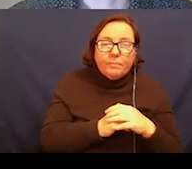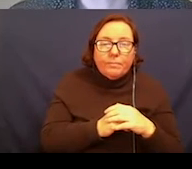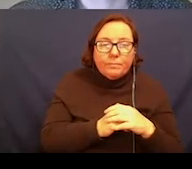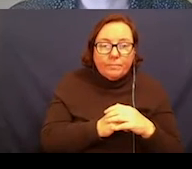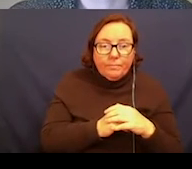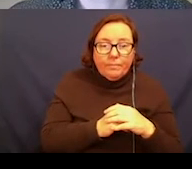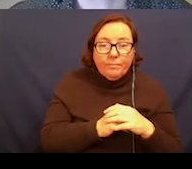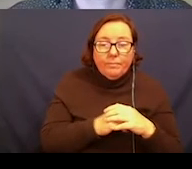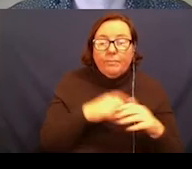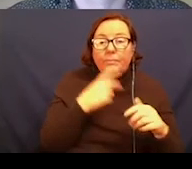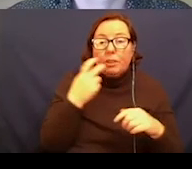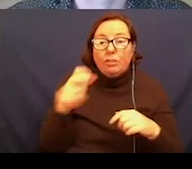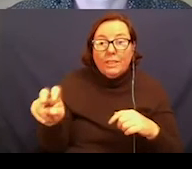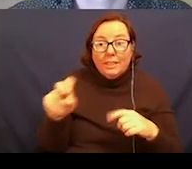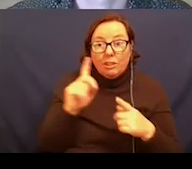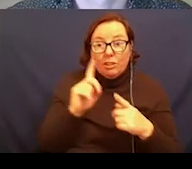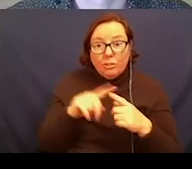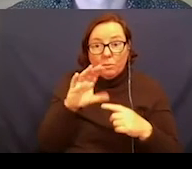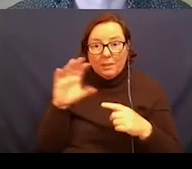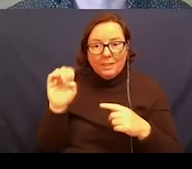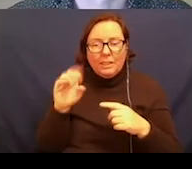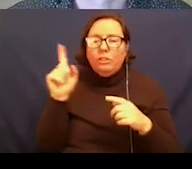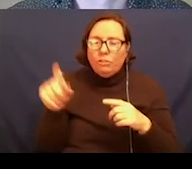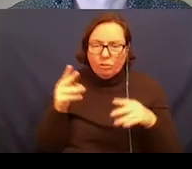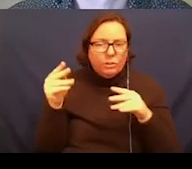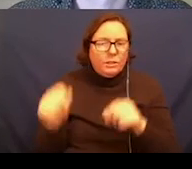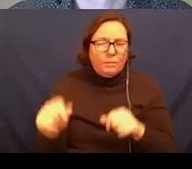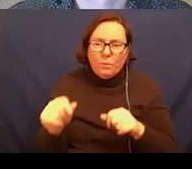The transition will be entirely seamless.